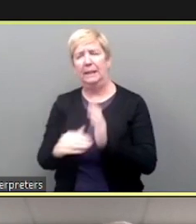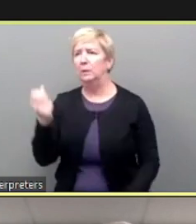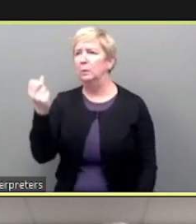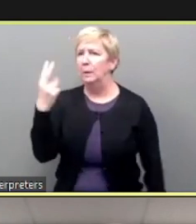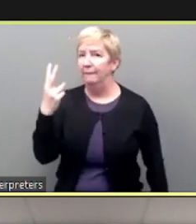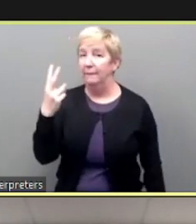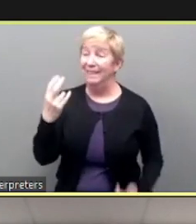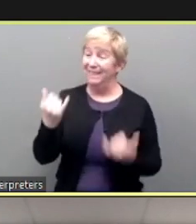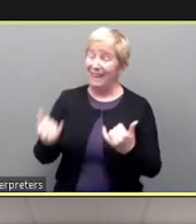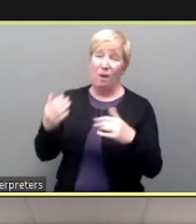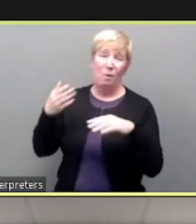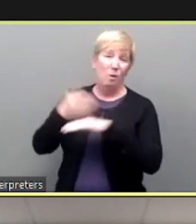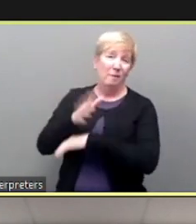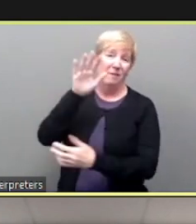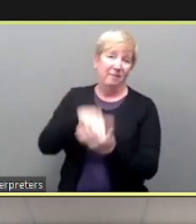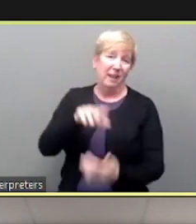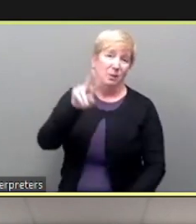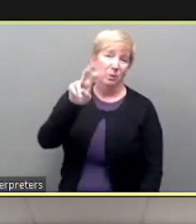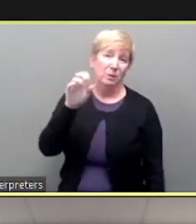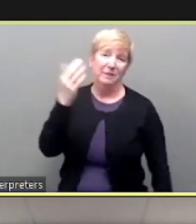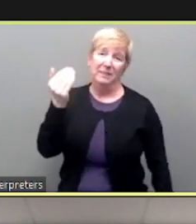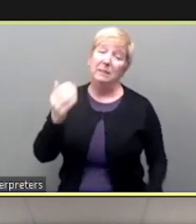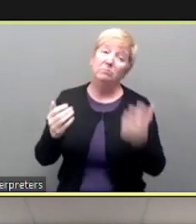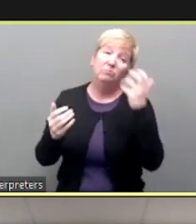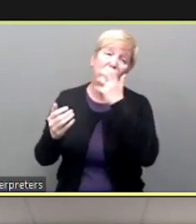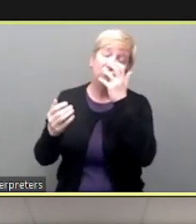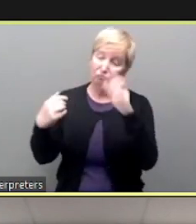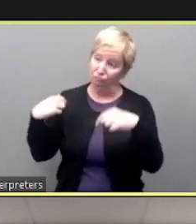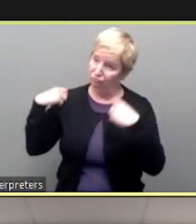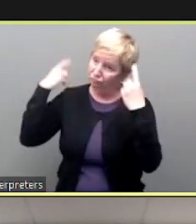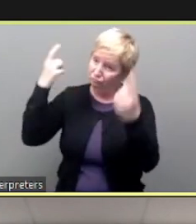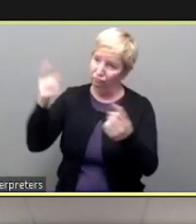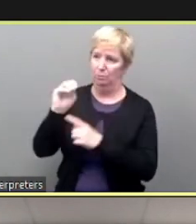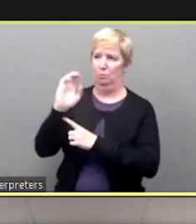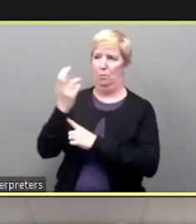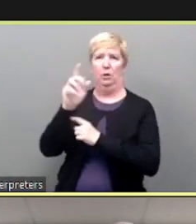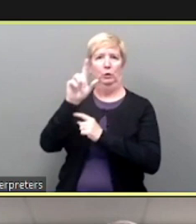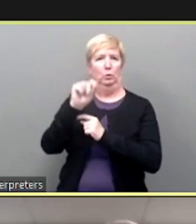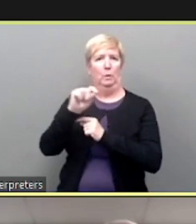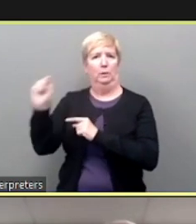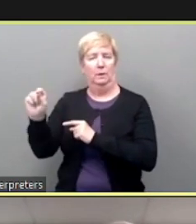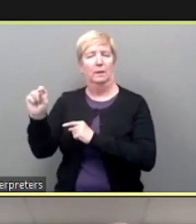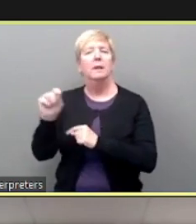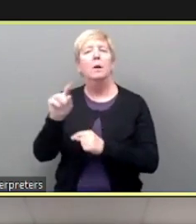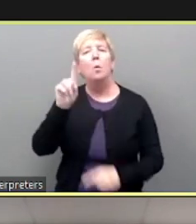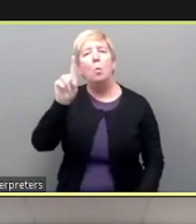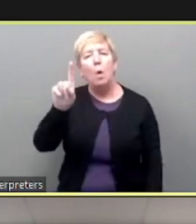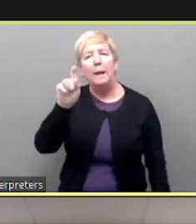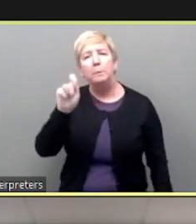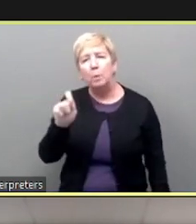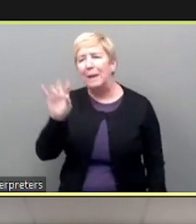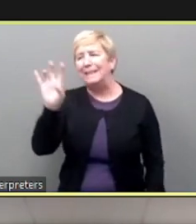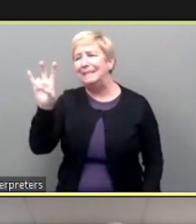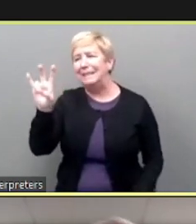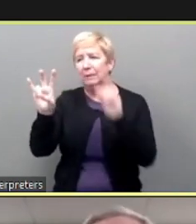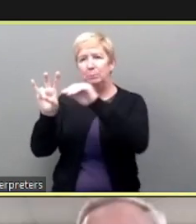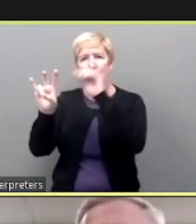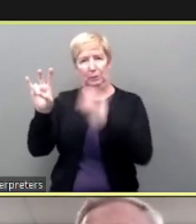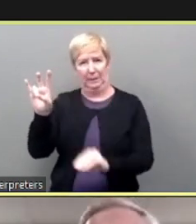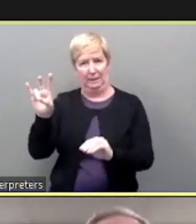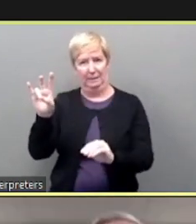5,000, over 5,200 since March of 2020, and about 1.7% of people